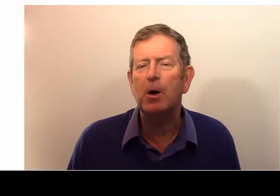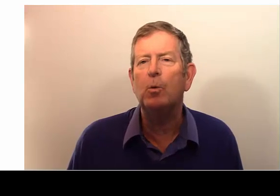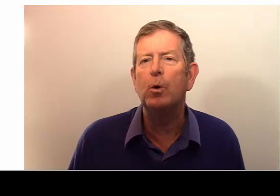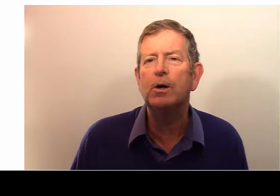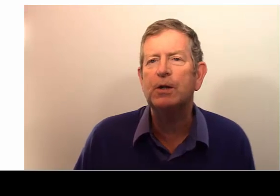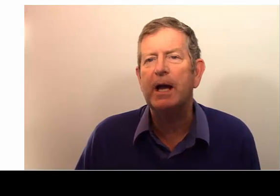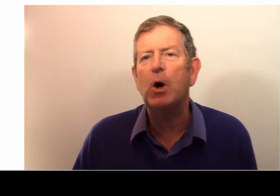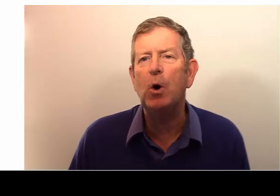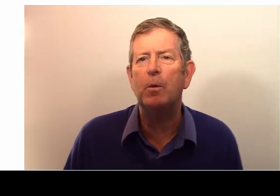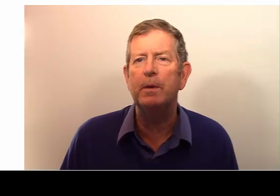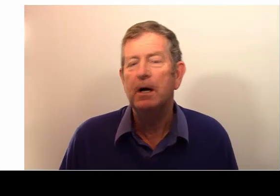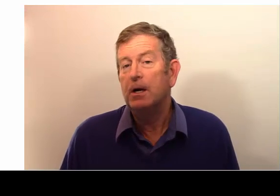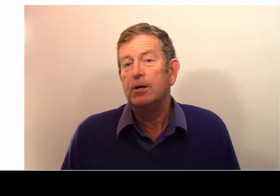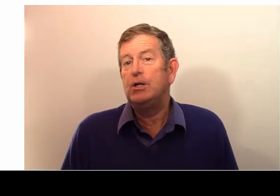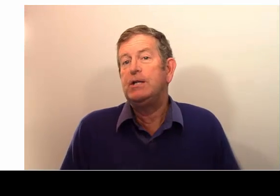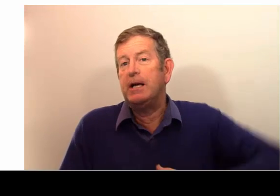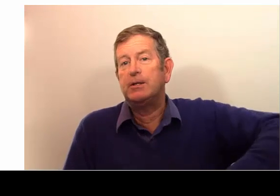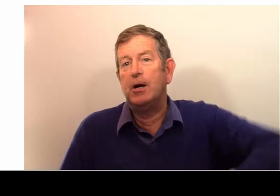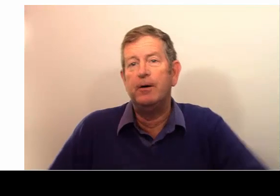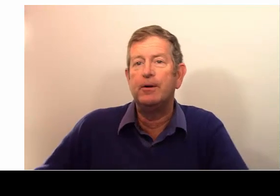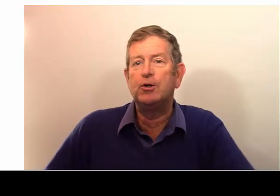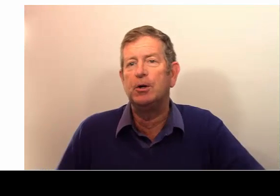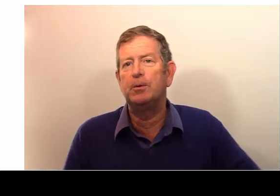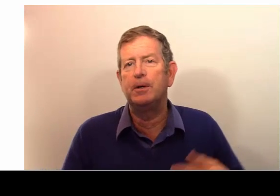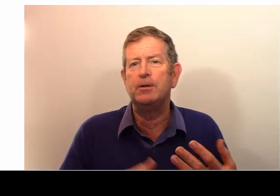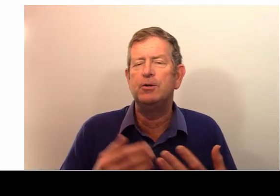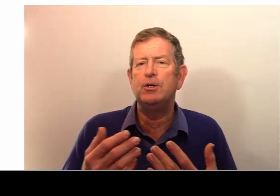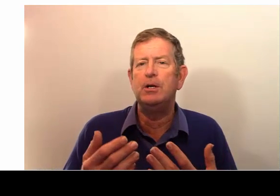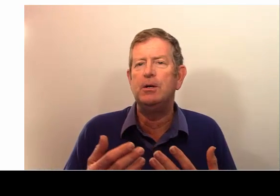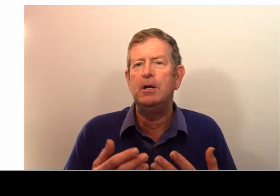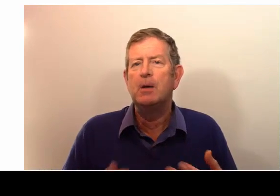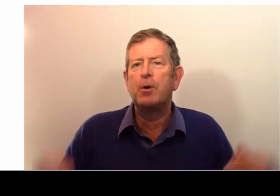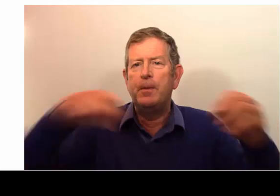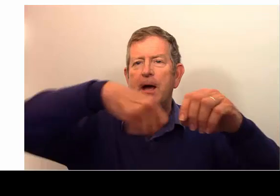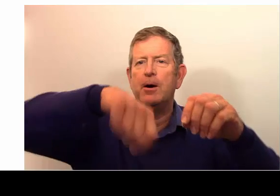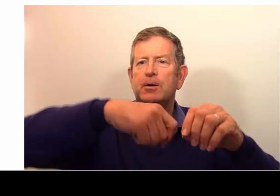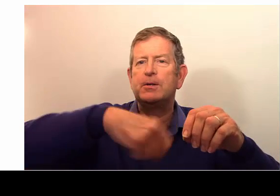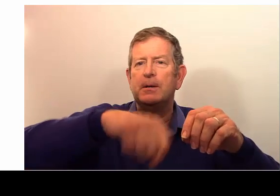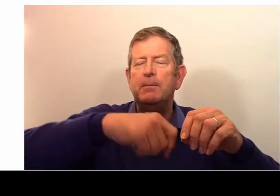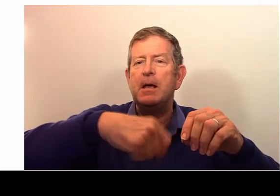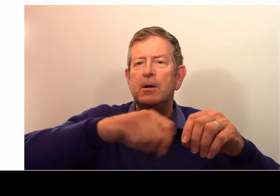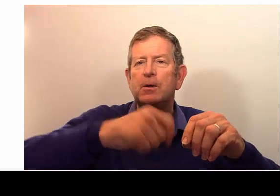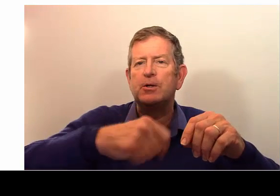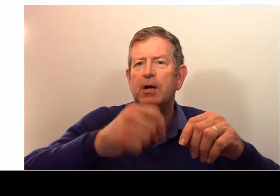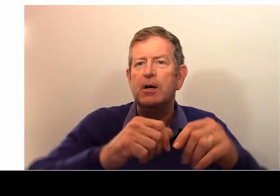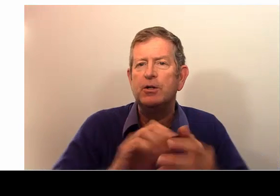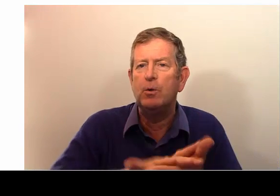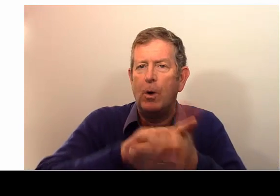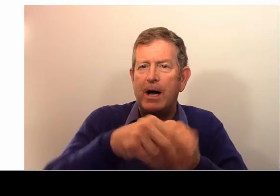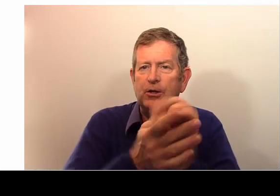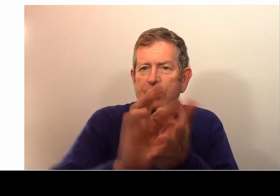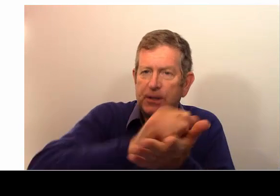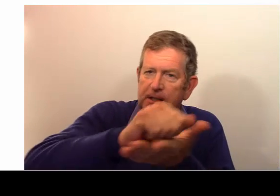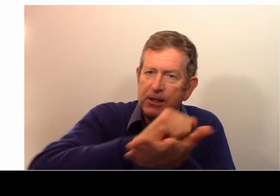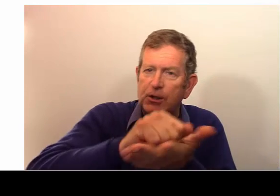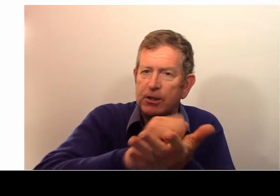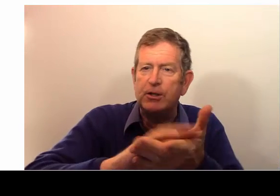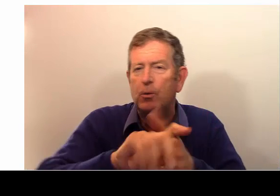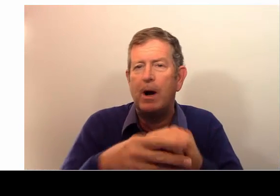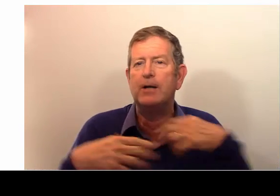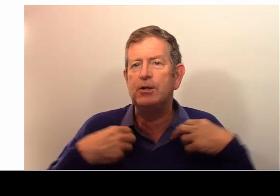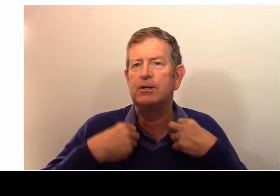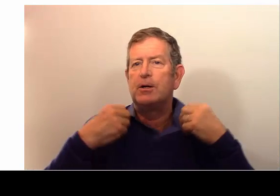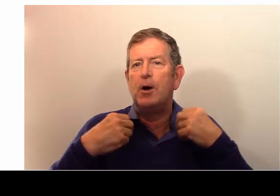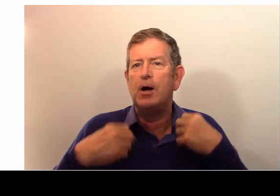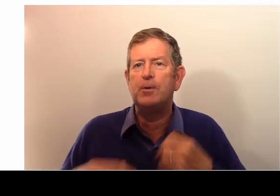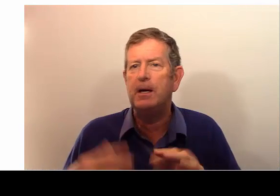Okay, Carol works at home. She takes care of the children. She prepares meals. She washes the dishes.